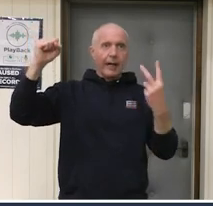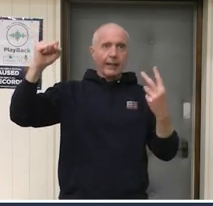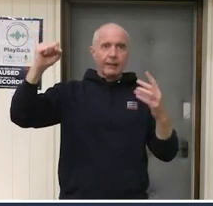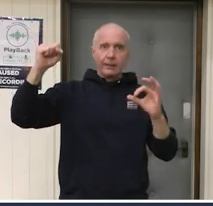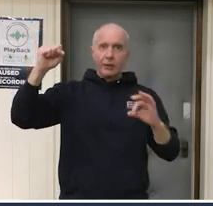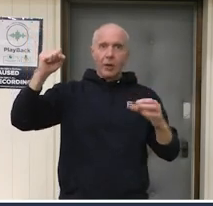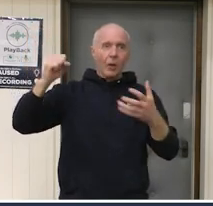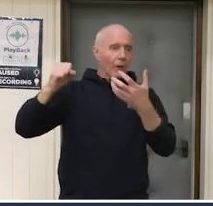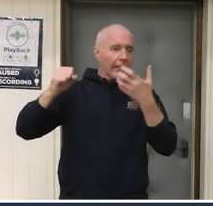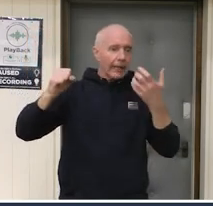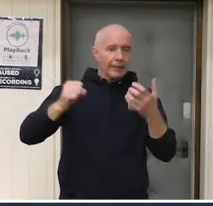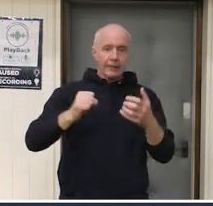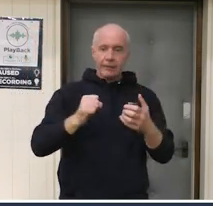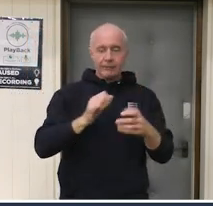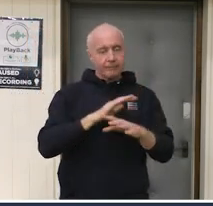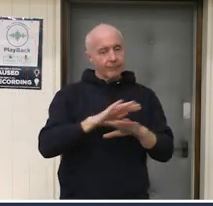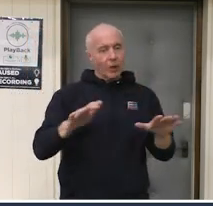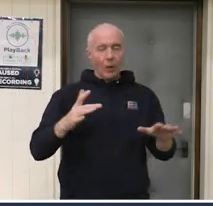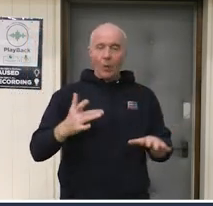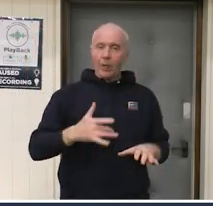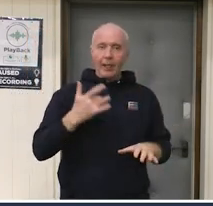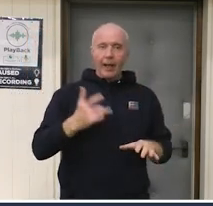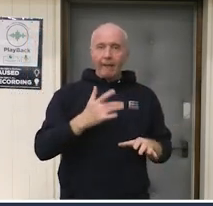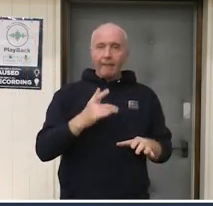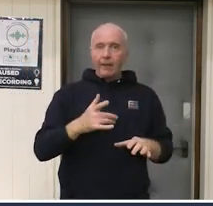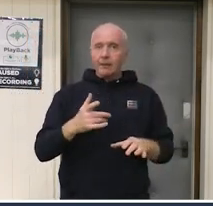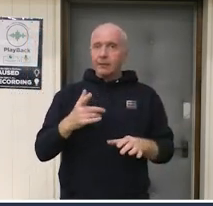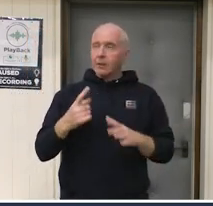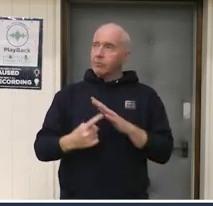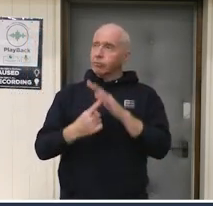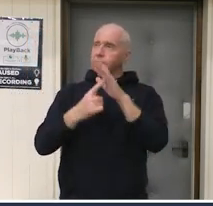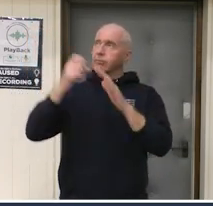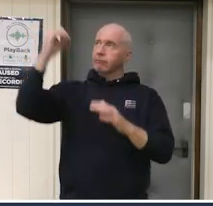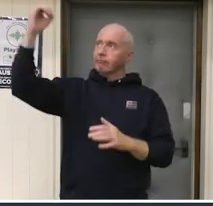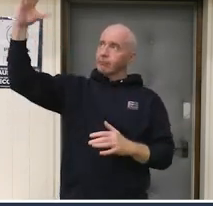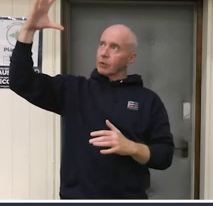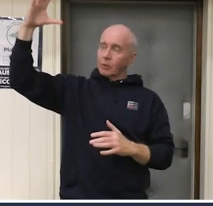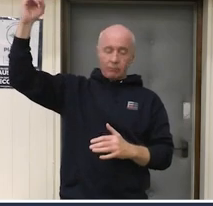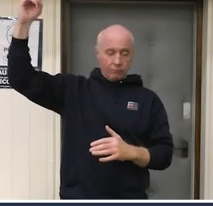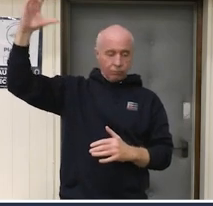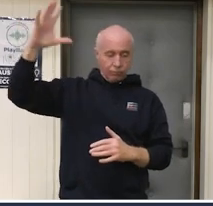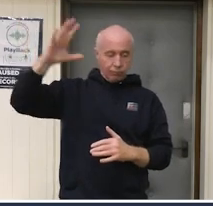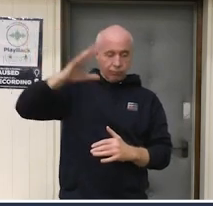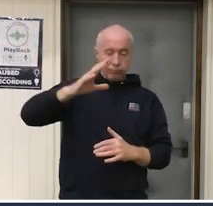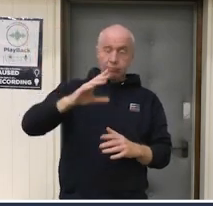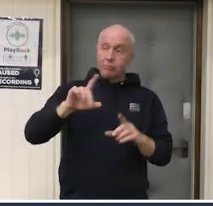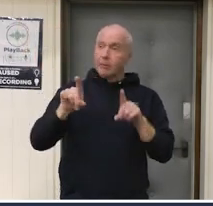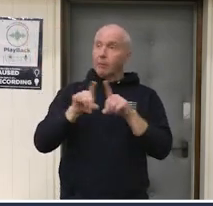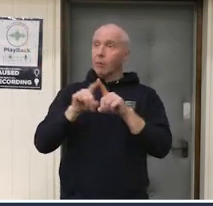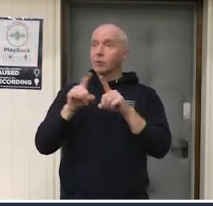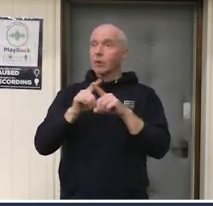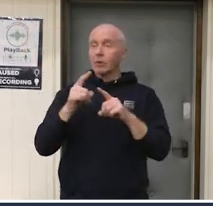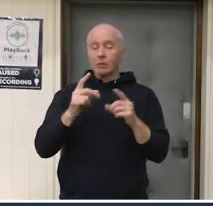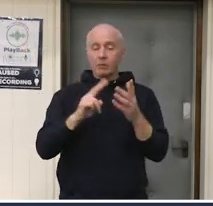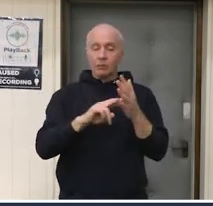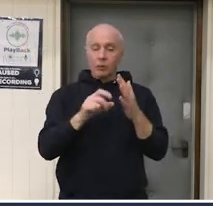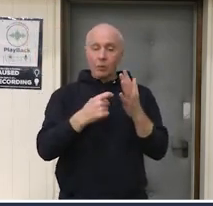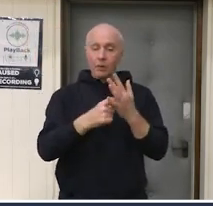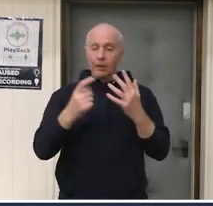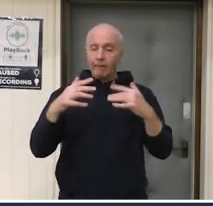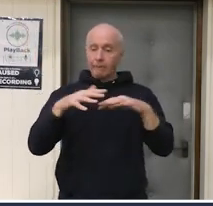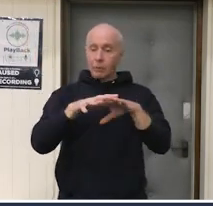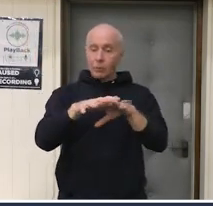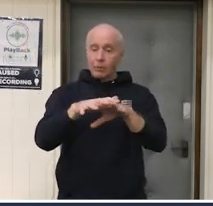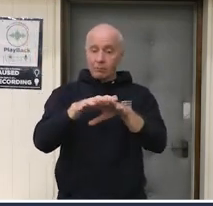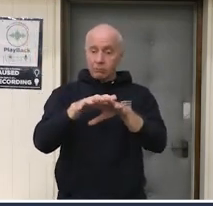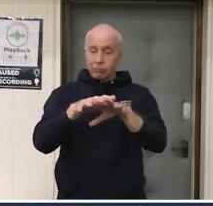Also, though, something much more profound, in a way, happens inside the center of stars with this nuclear fusion, right? Because